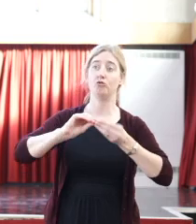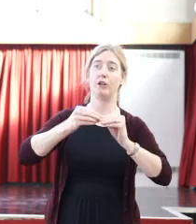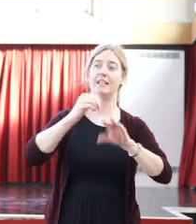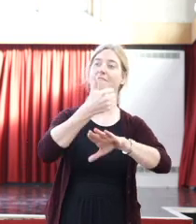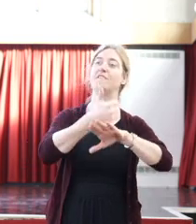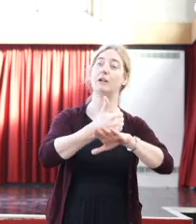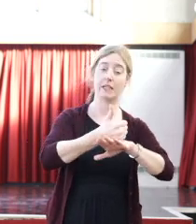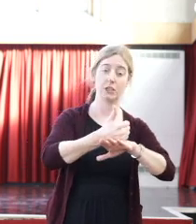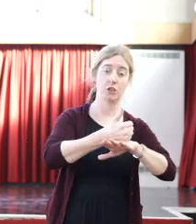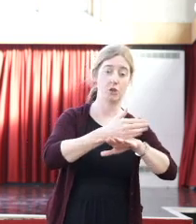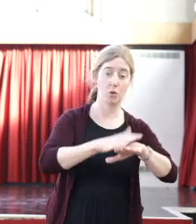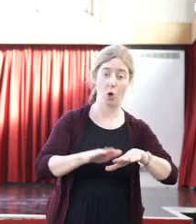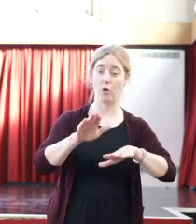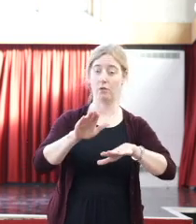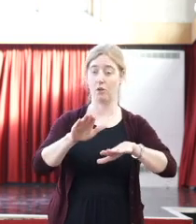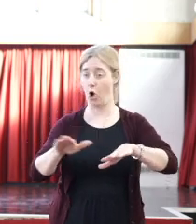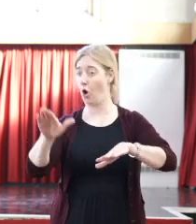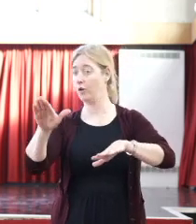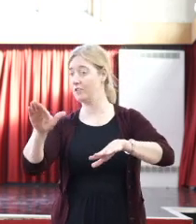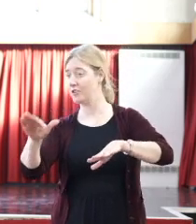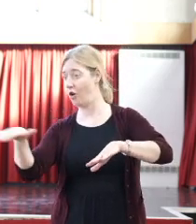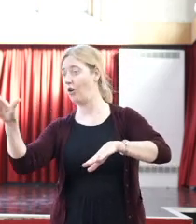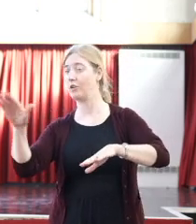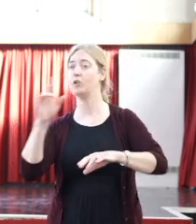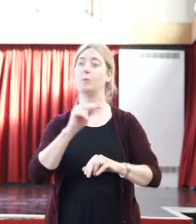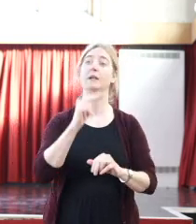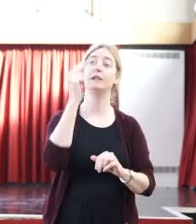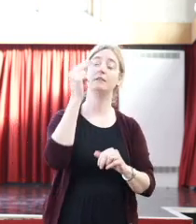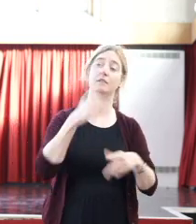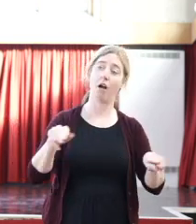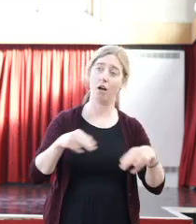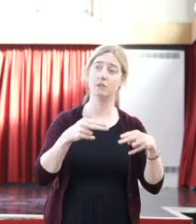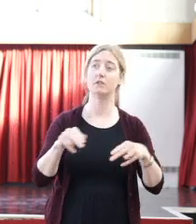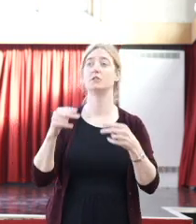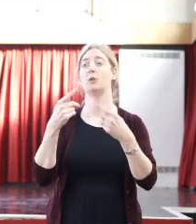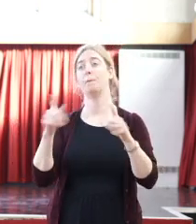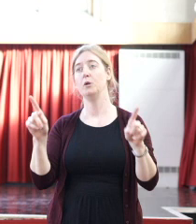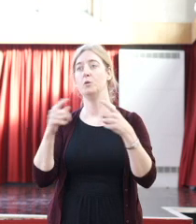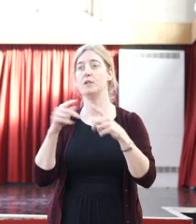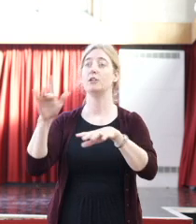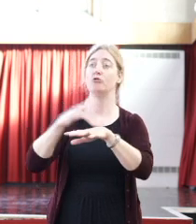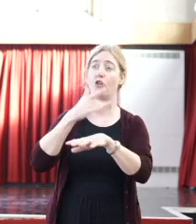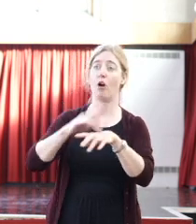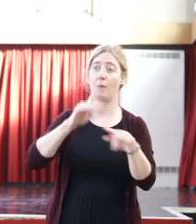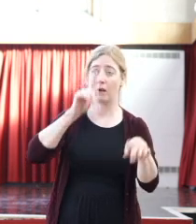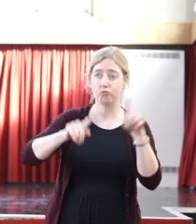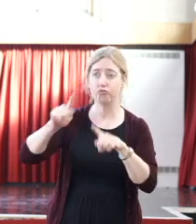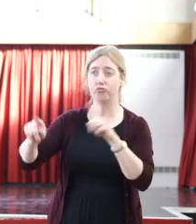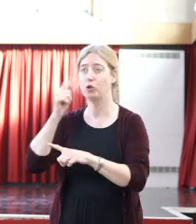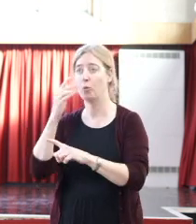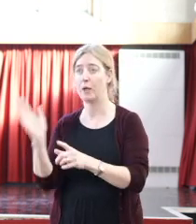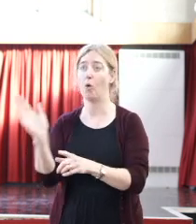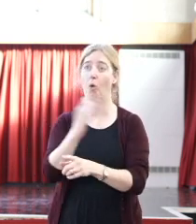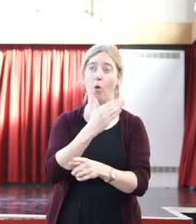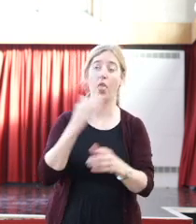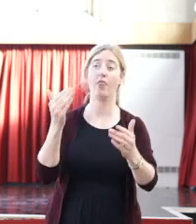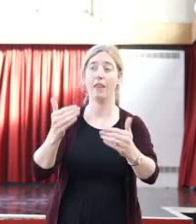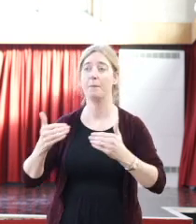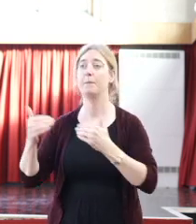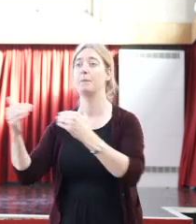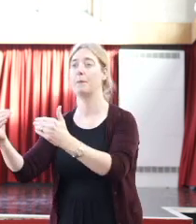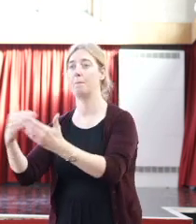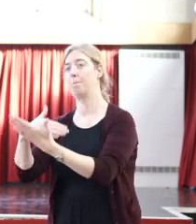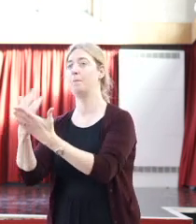they would be in dance, music, and drama, the art forms in which we work. To progress onto our